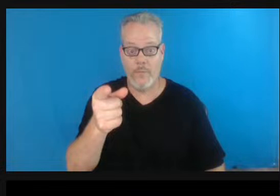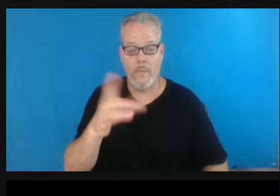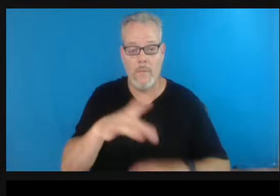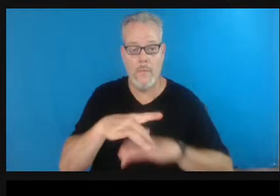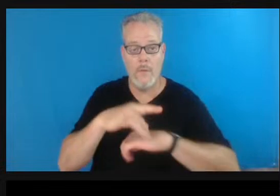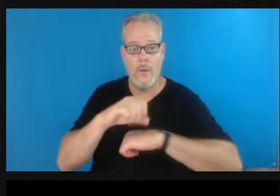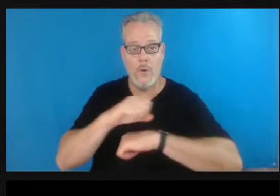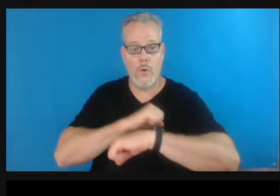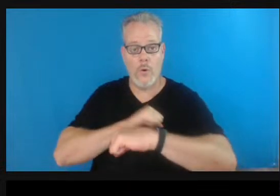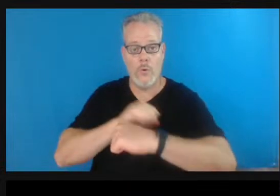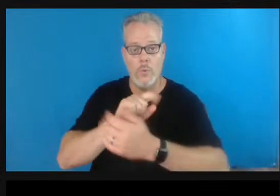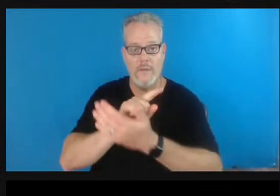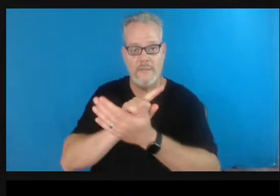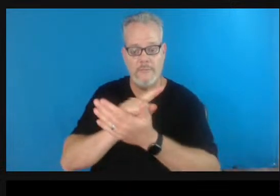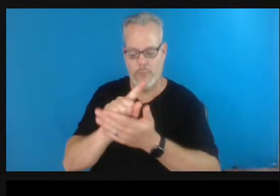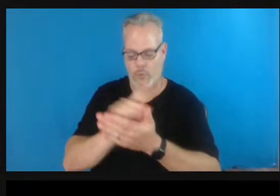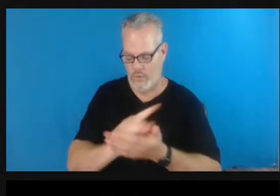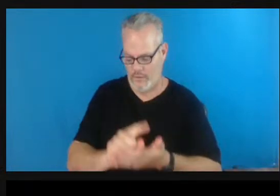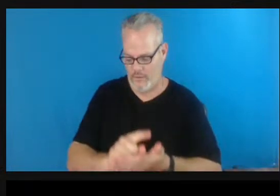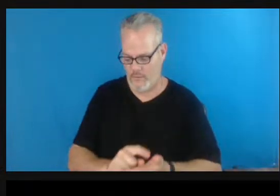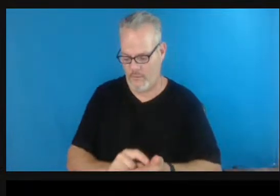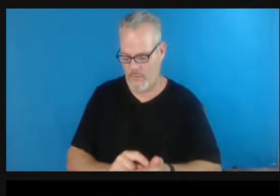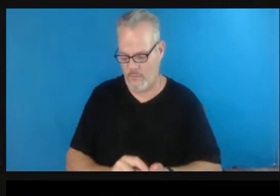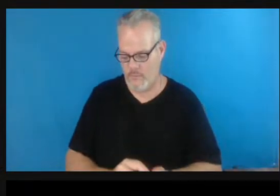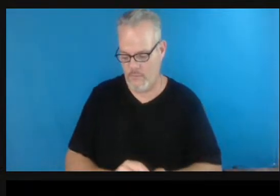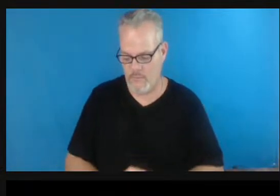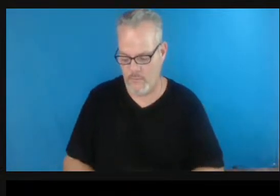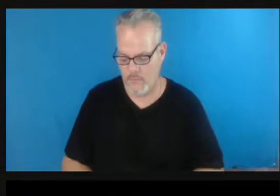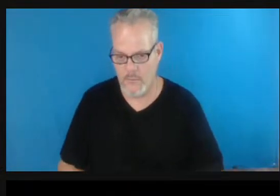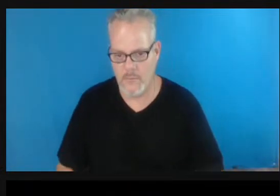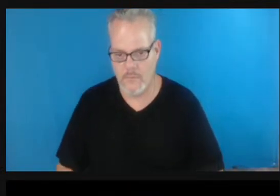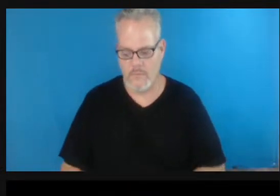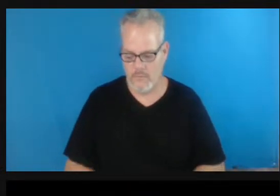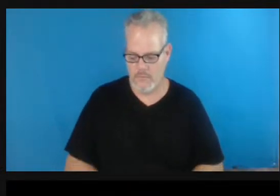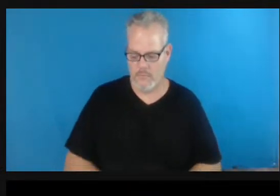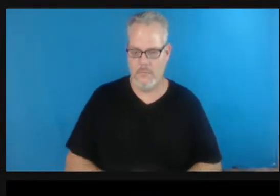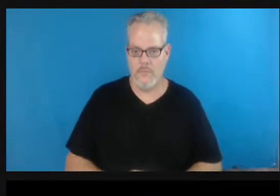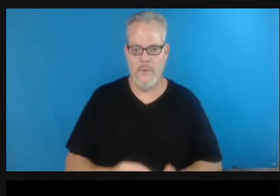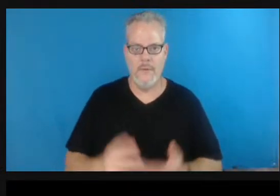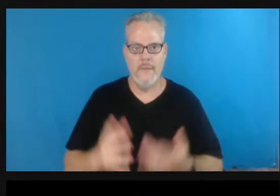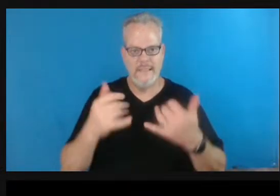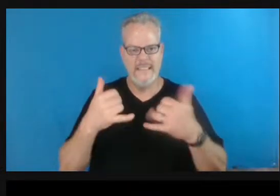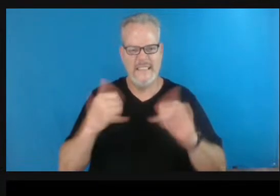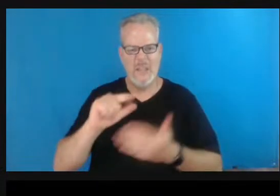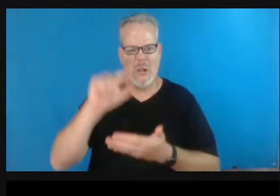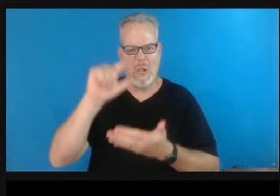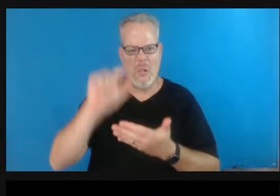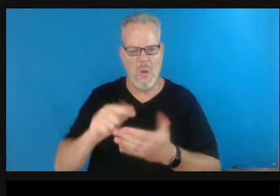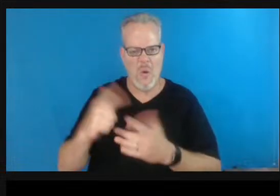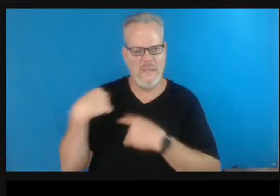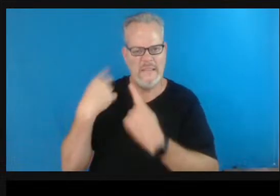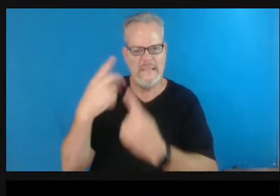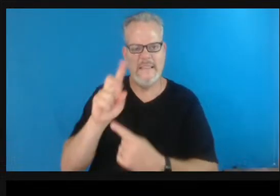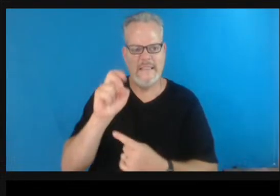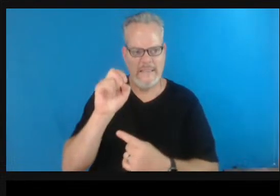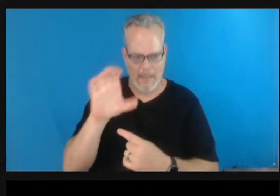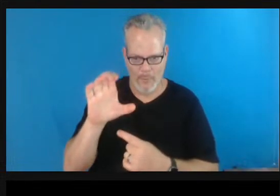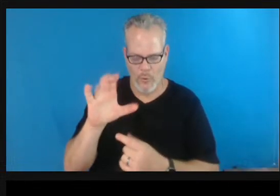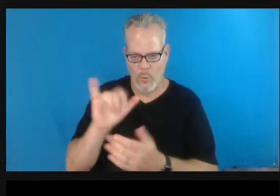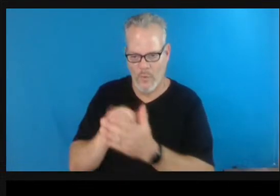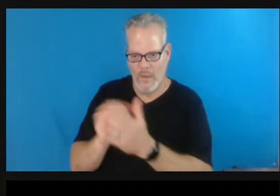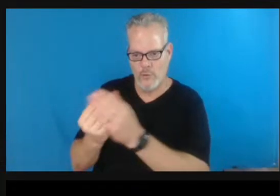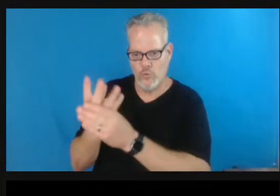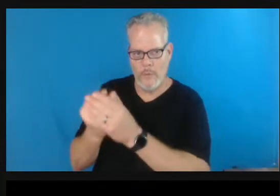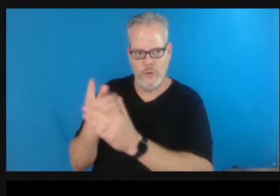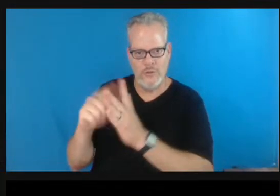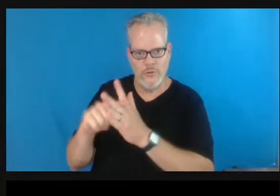week, still quite low since the December eruption began, and now it's